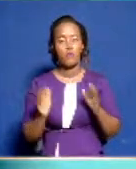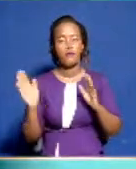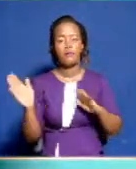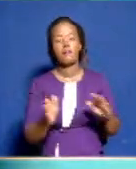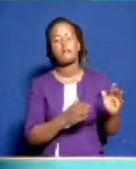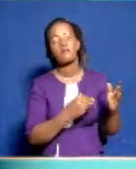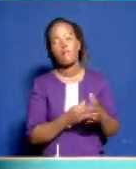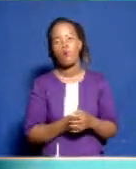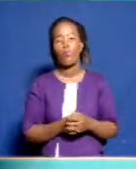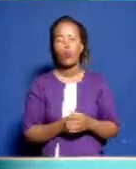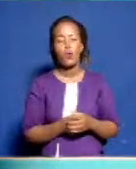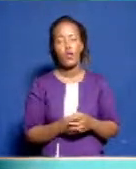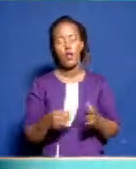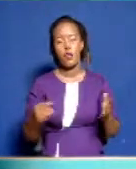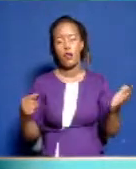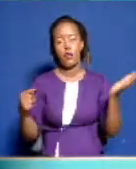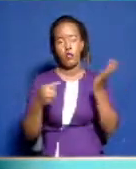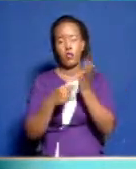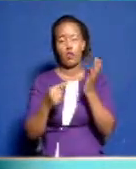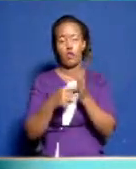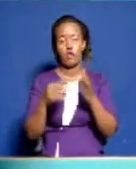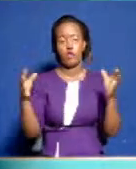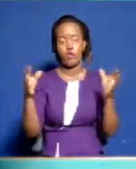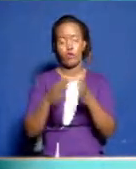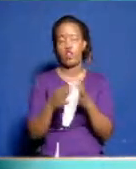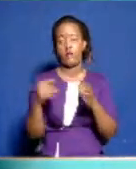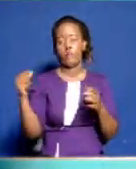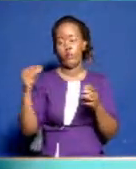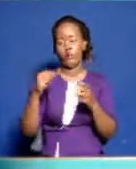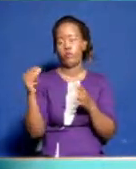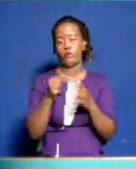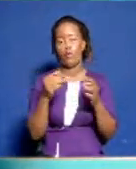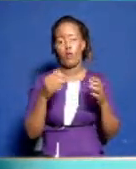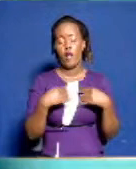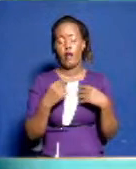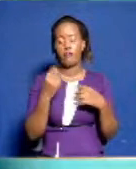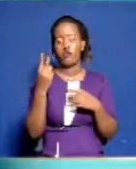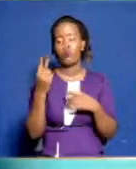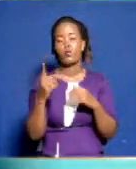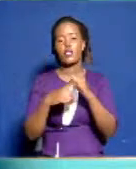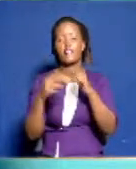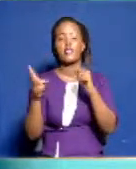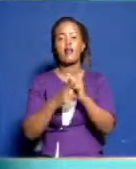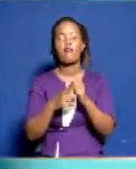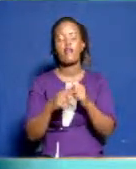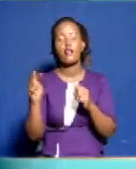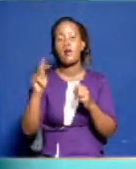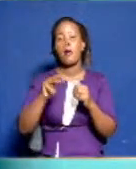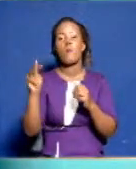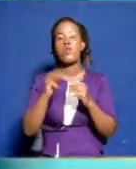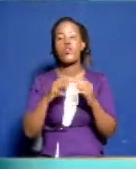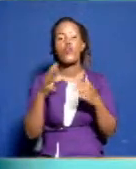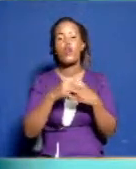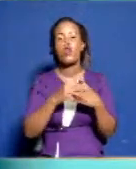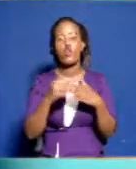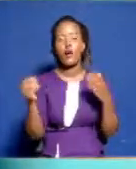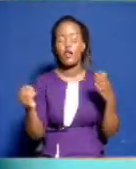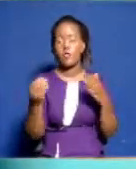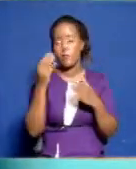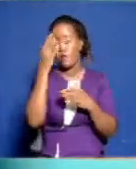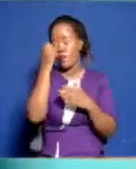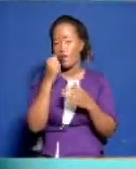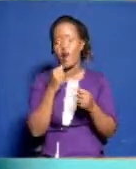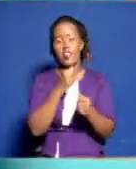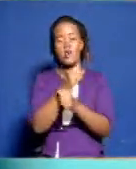Technology firm Google has been fined $267 million by French authorities for abusing